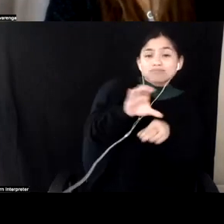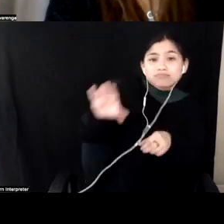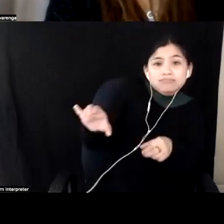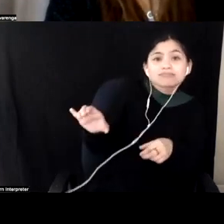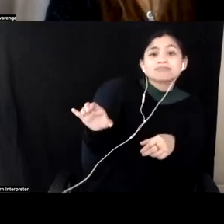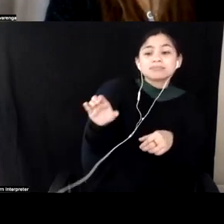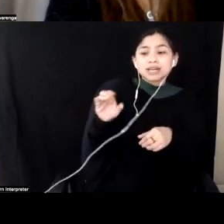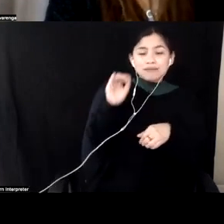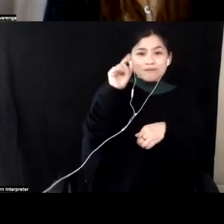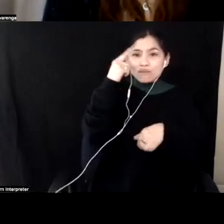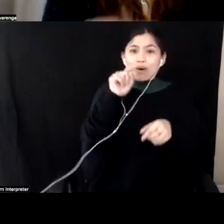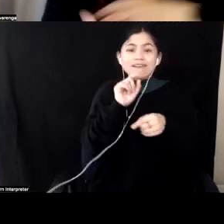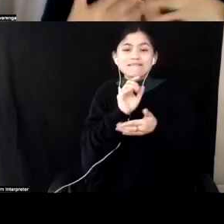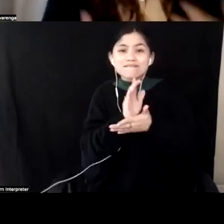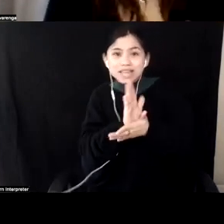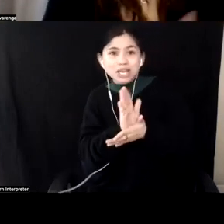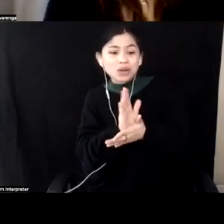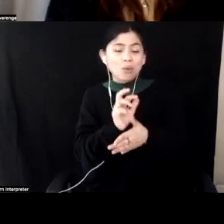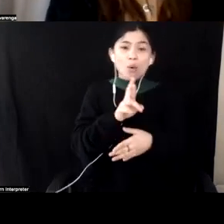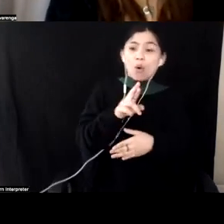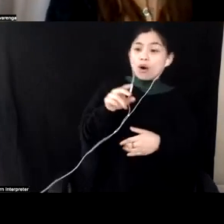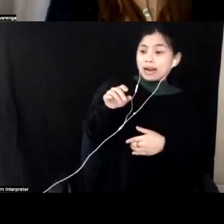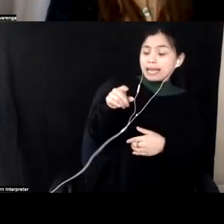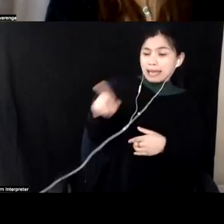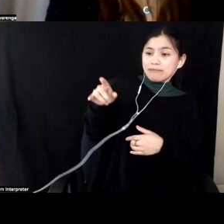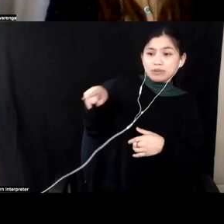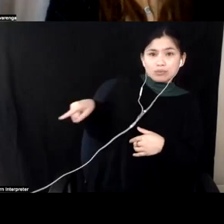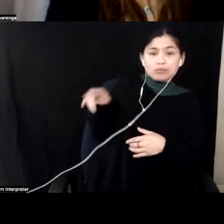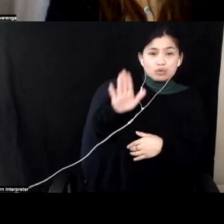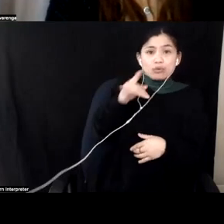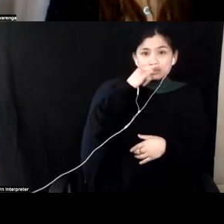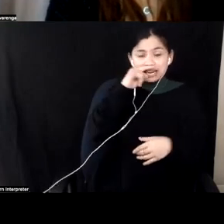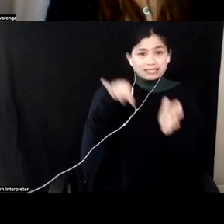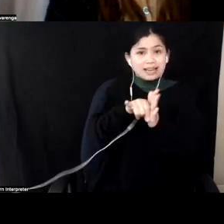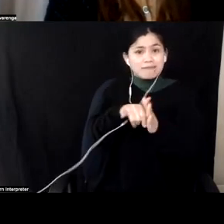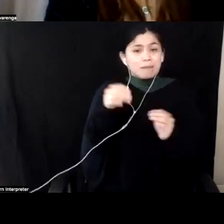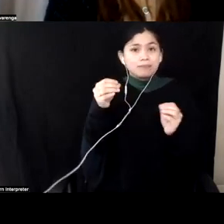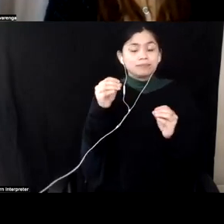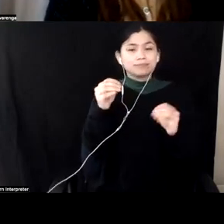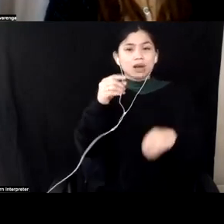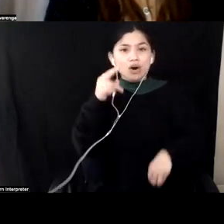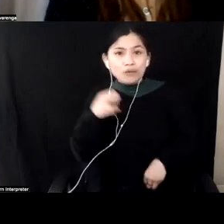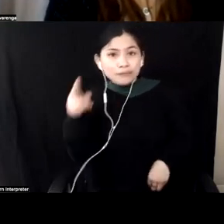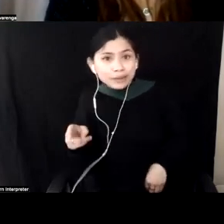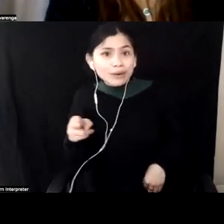if they're identify more as hard of hearing. It's